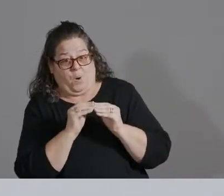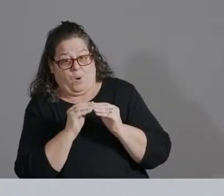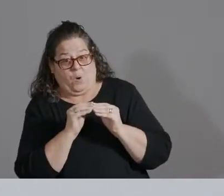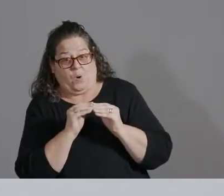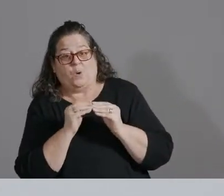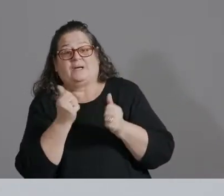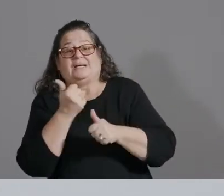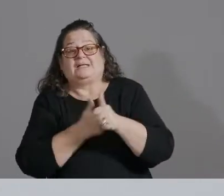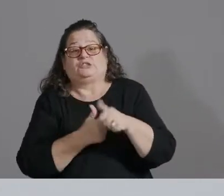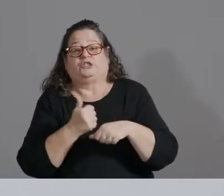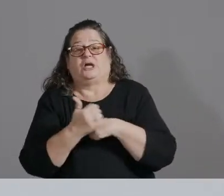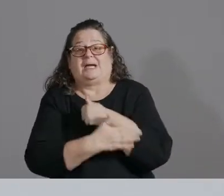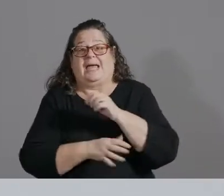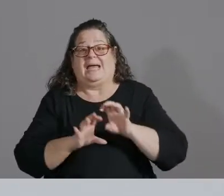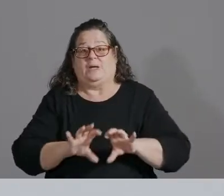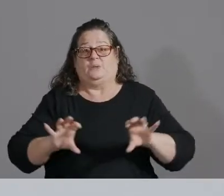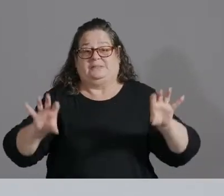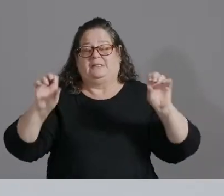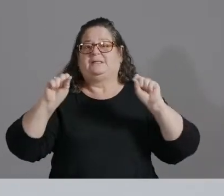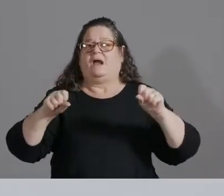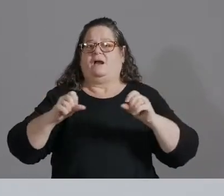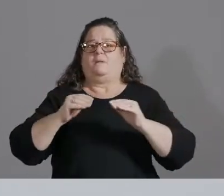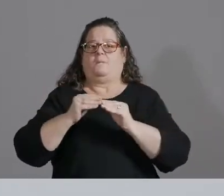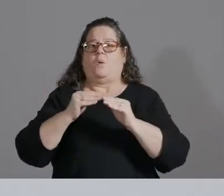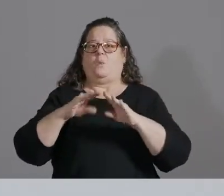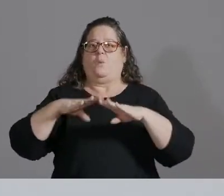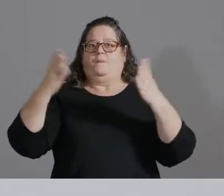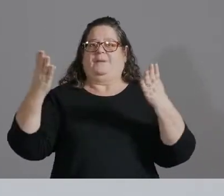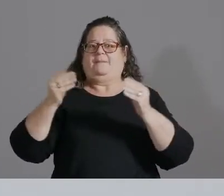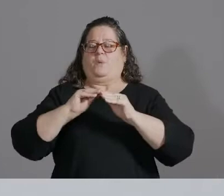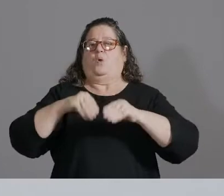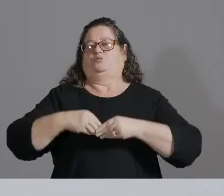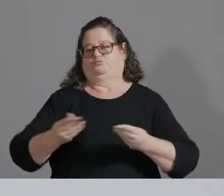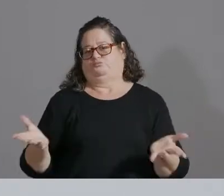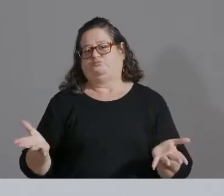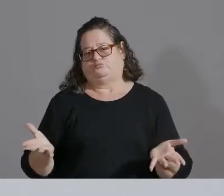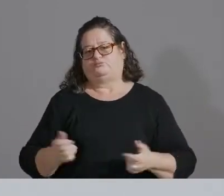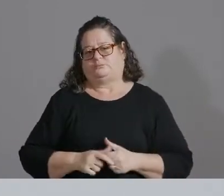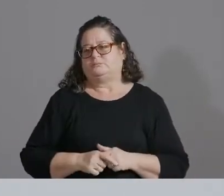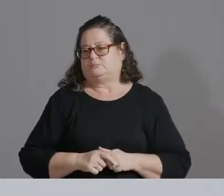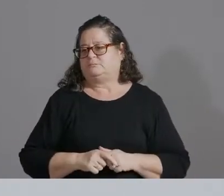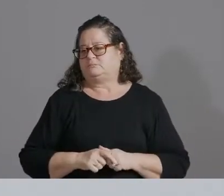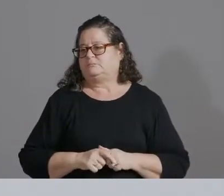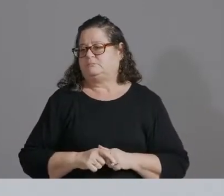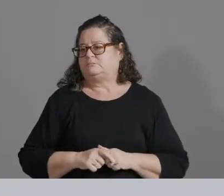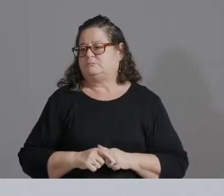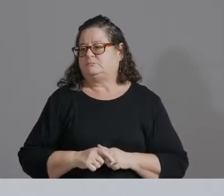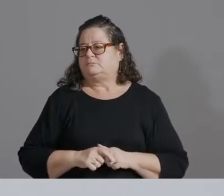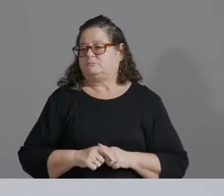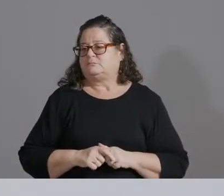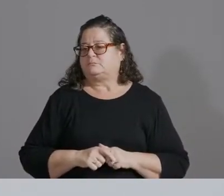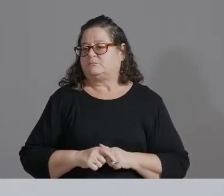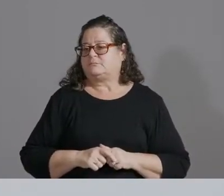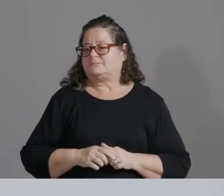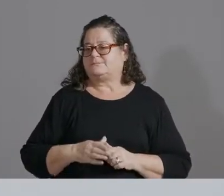pods. Thank you so much. You're welcome. Nicole Grigg. Hi, Nicole.